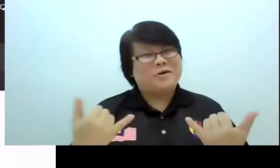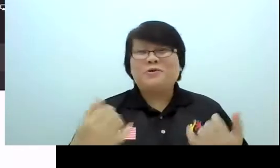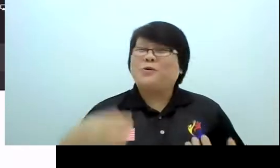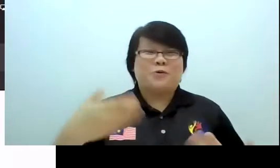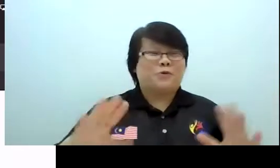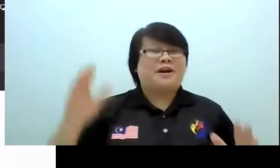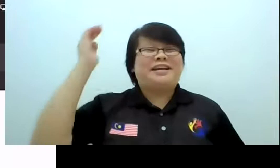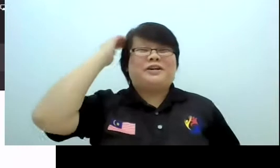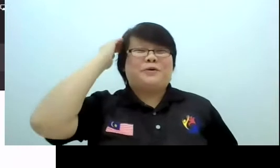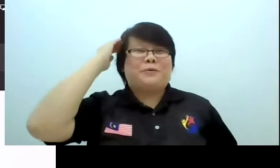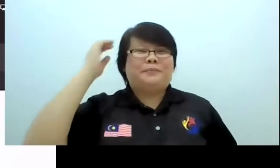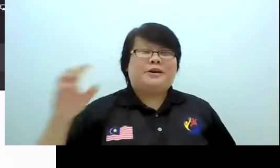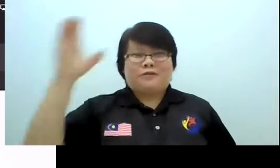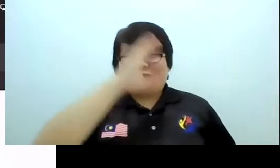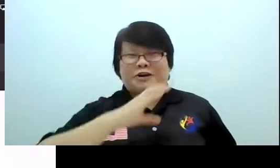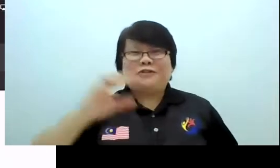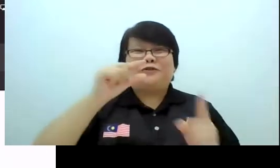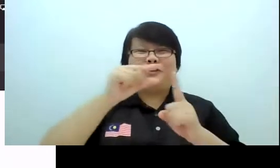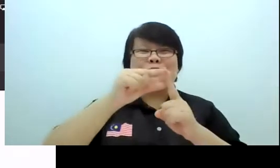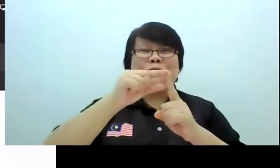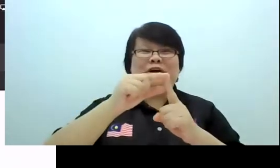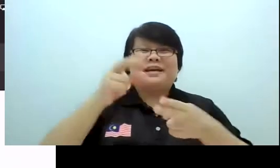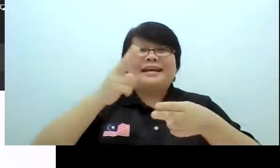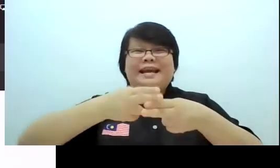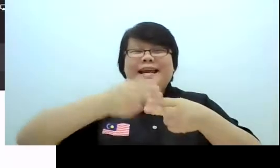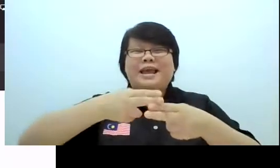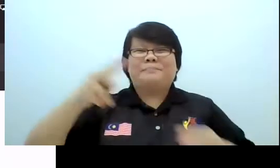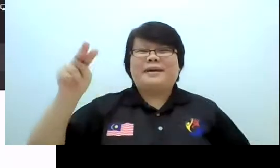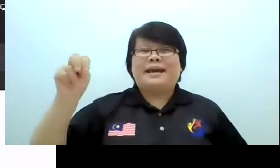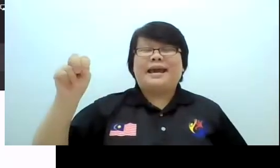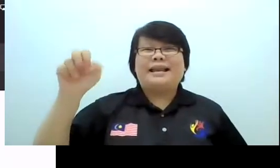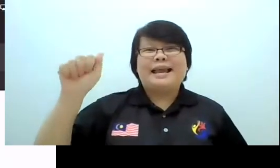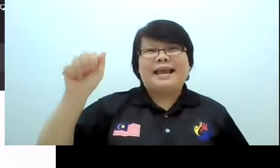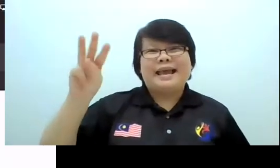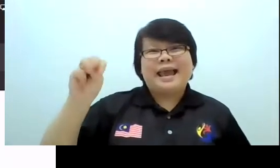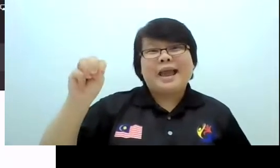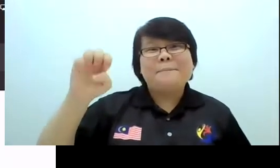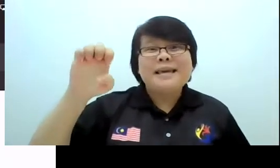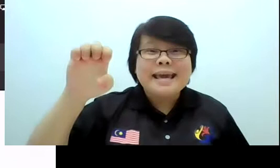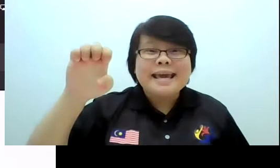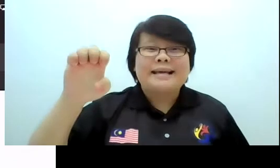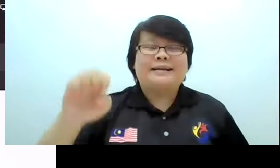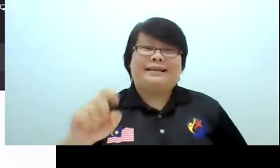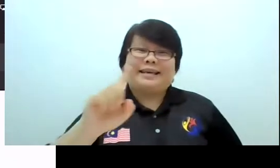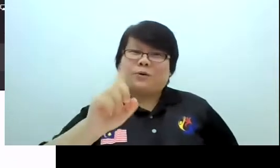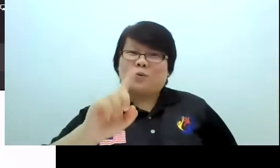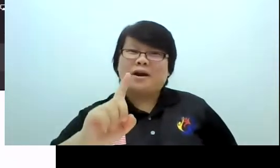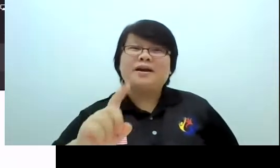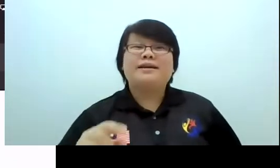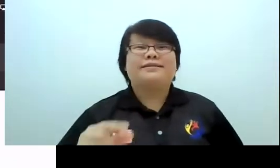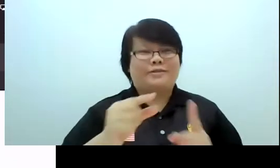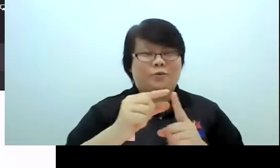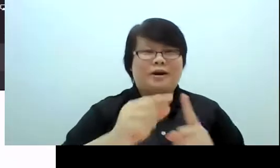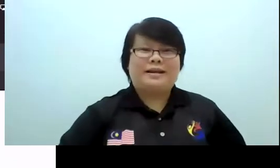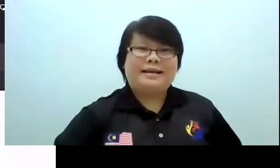Okay, now you already know. Five for the word name, N-A-M-E. Okay,